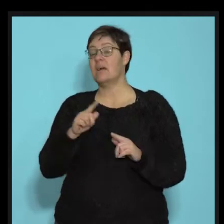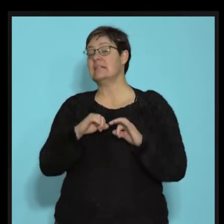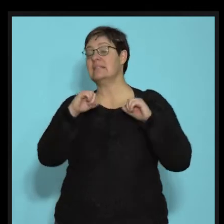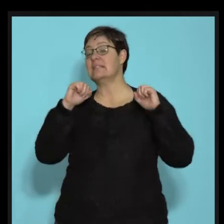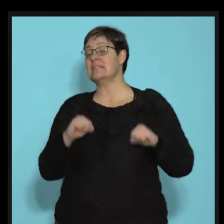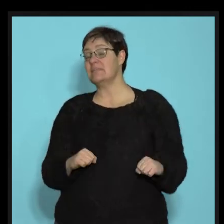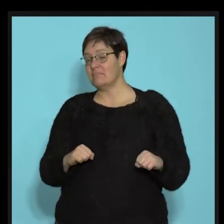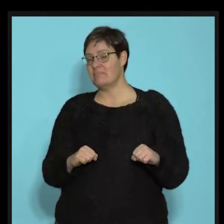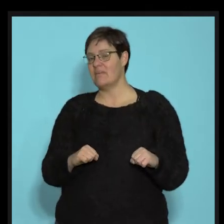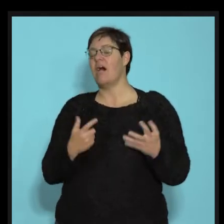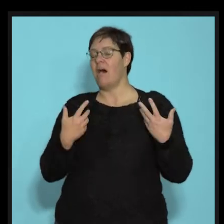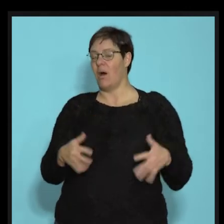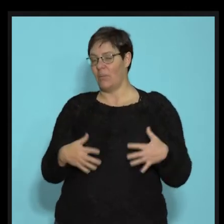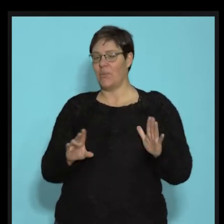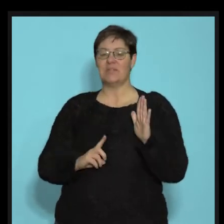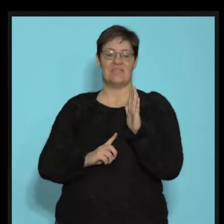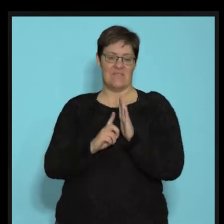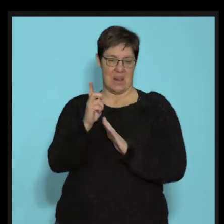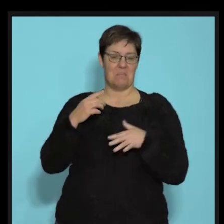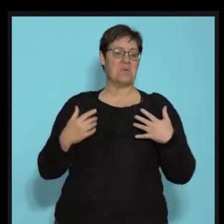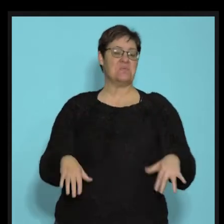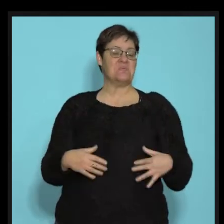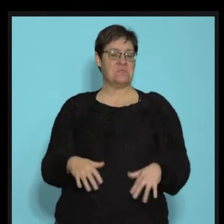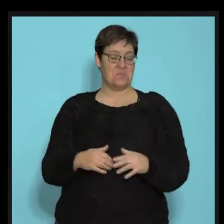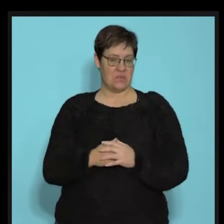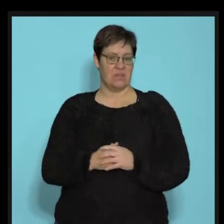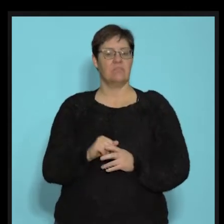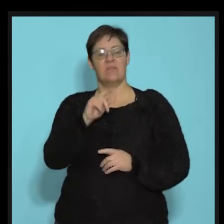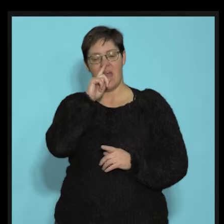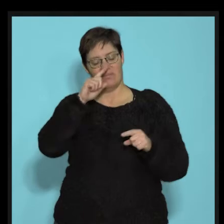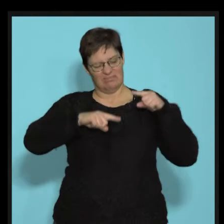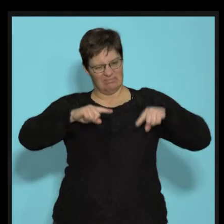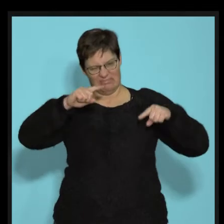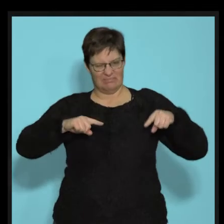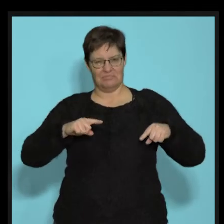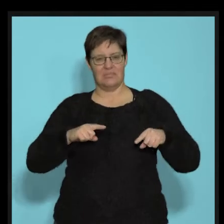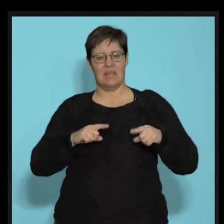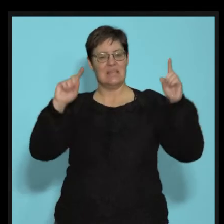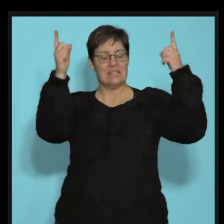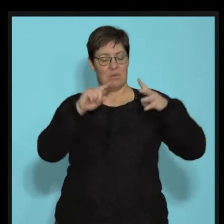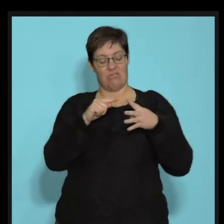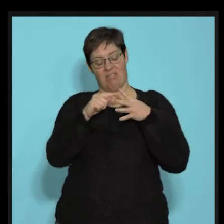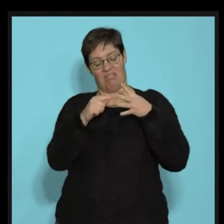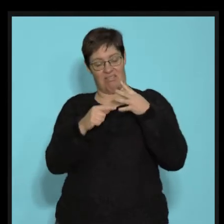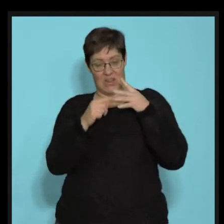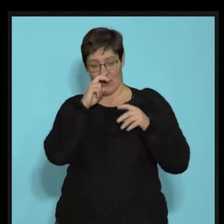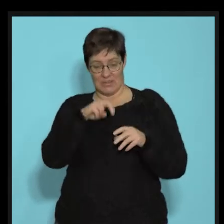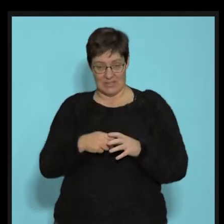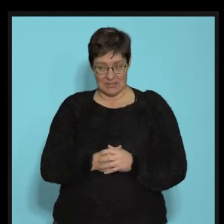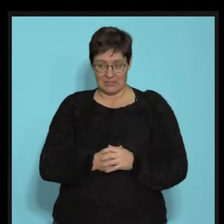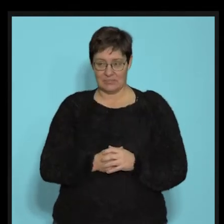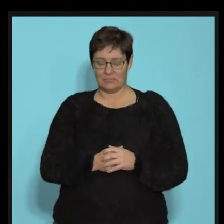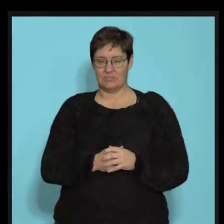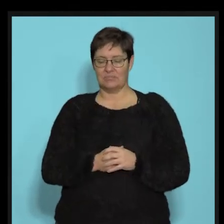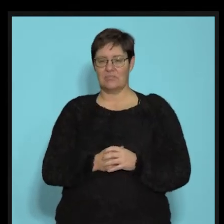more highly developed. We actually have serious special features that we need to have. So guys, as I